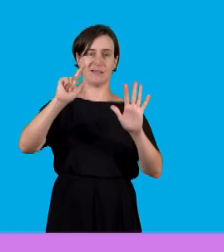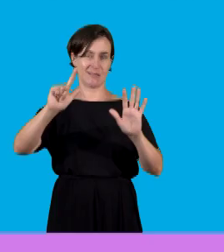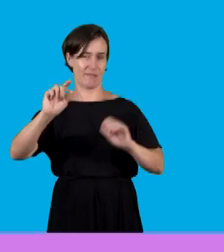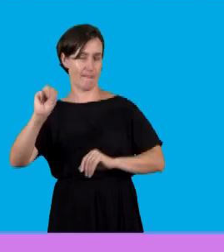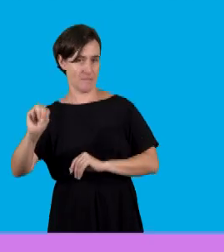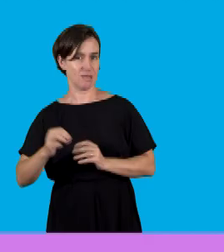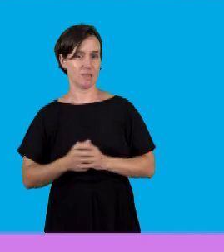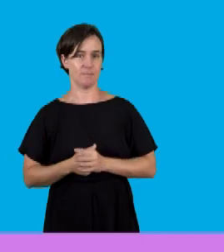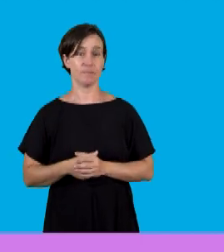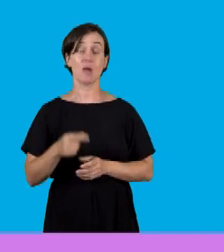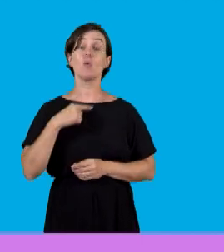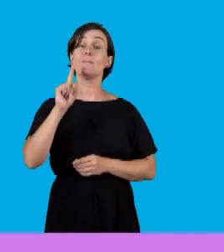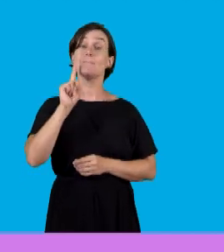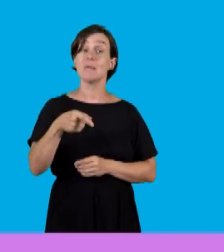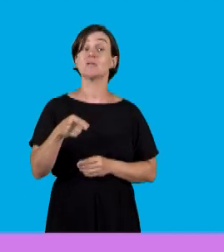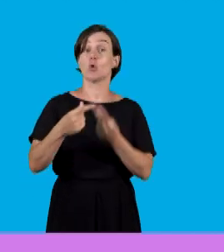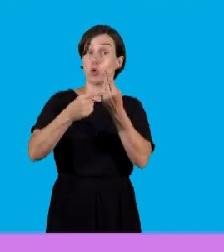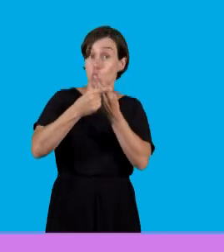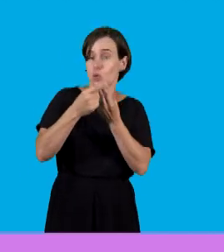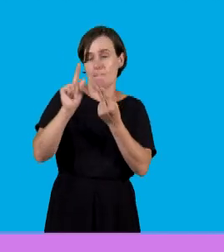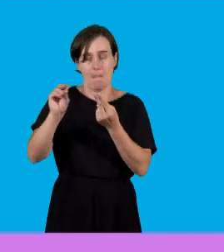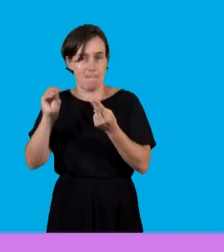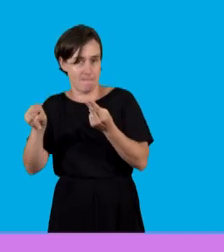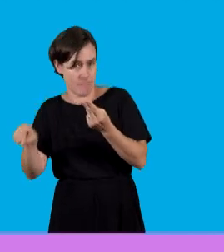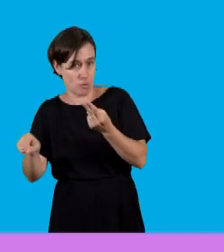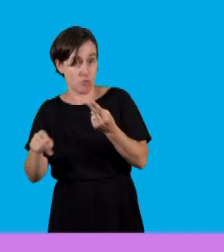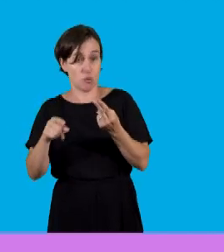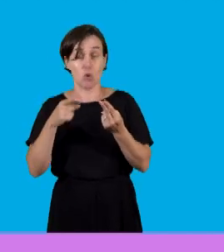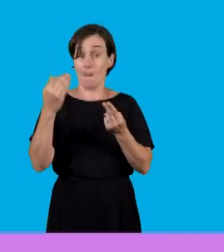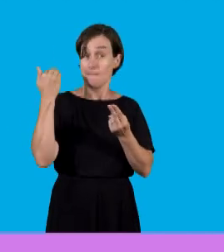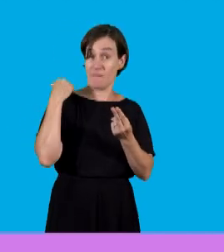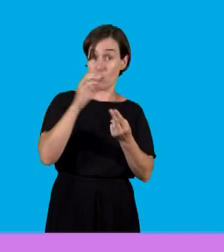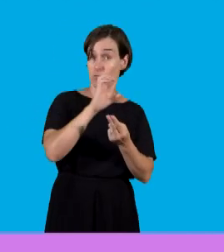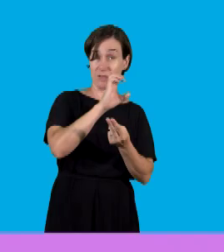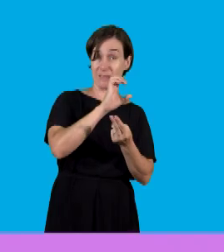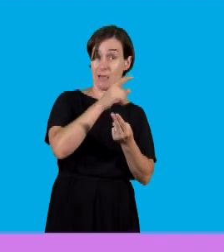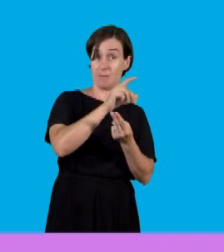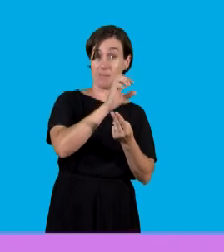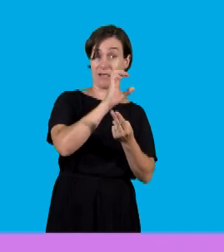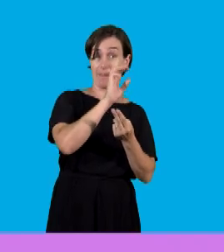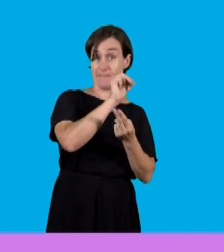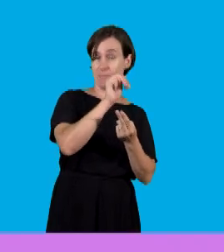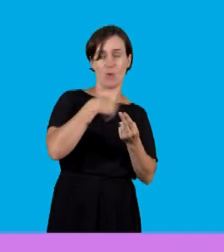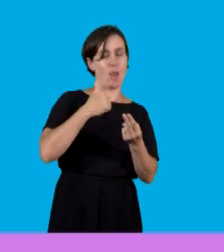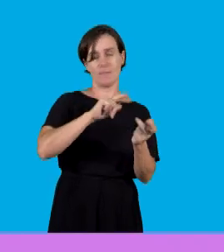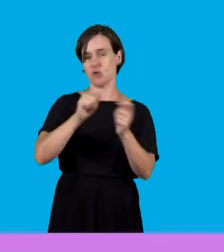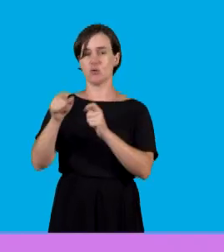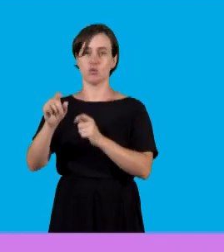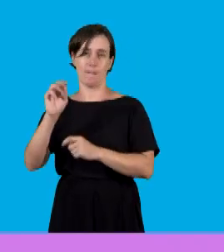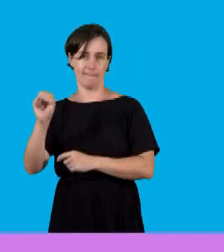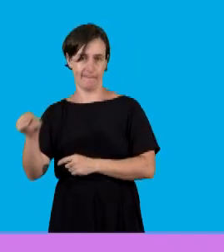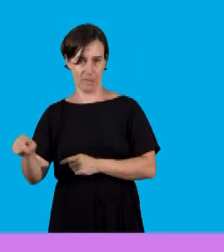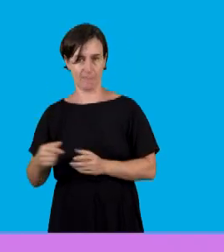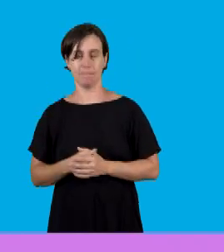0.67 meters. Let's not forget to put in the new units, which is centimeters, and here it's meters.